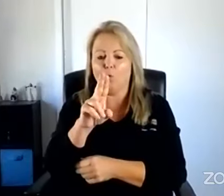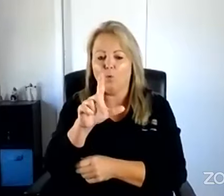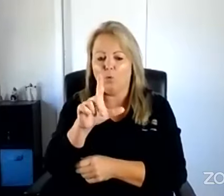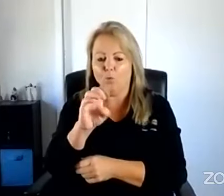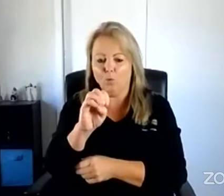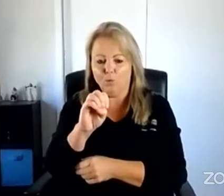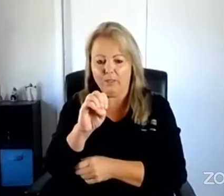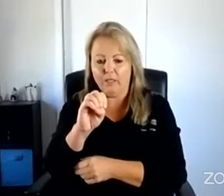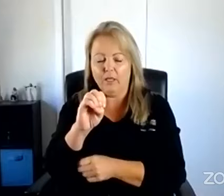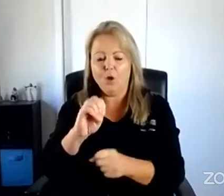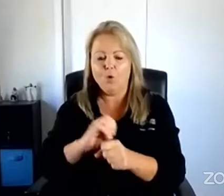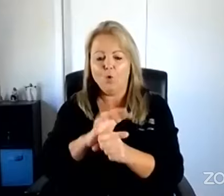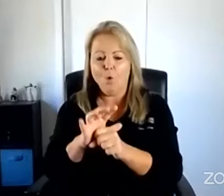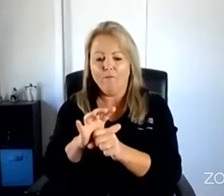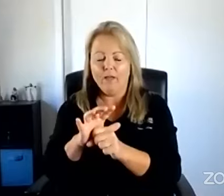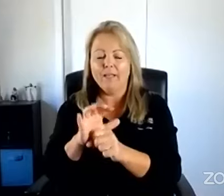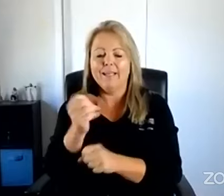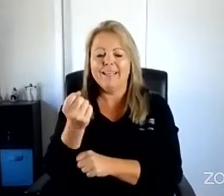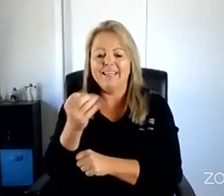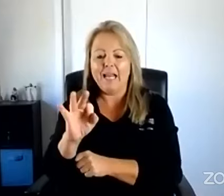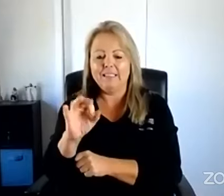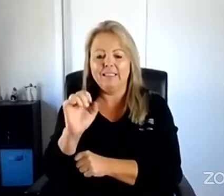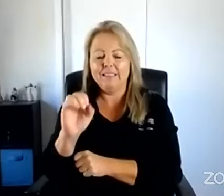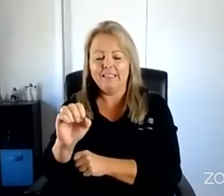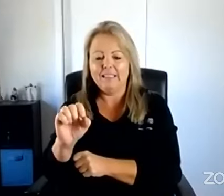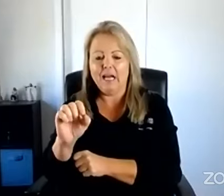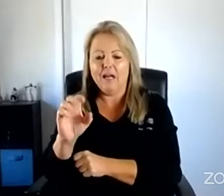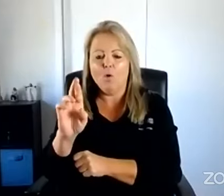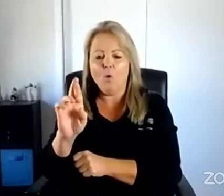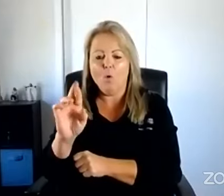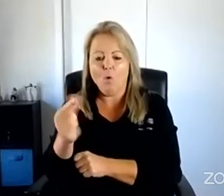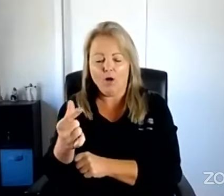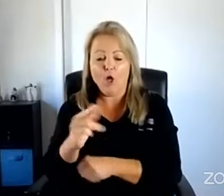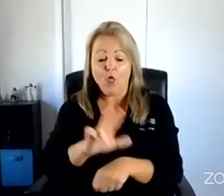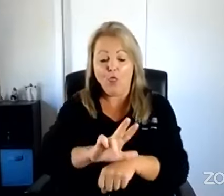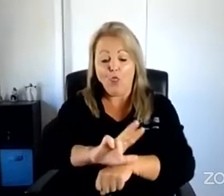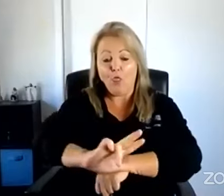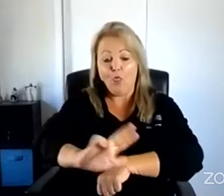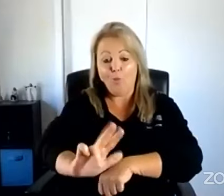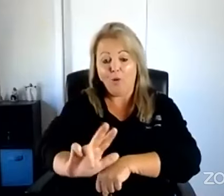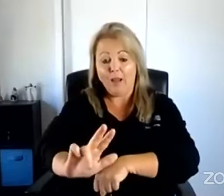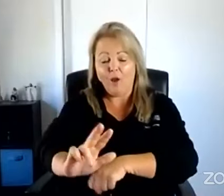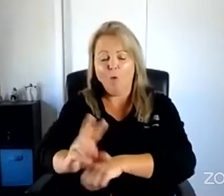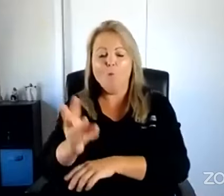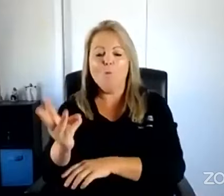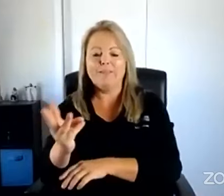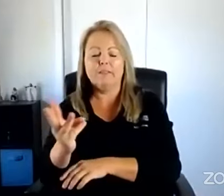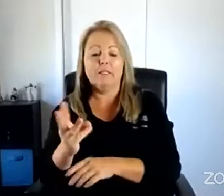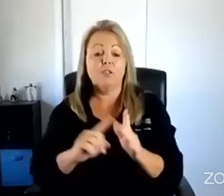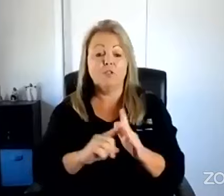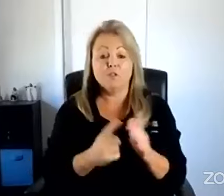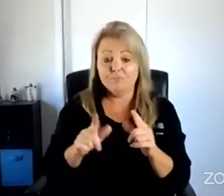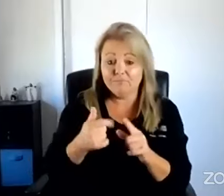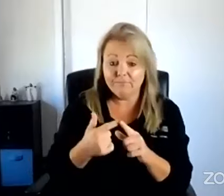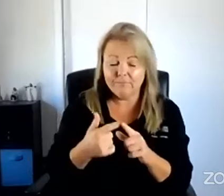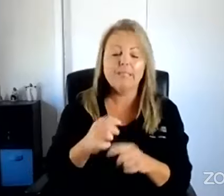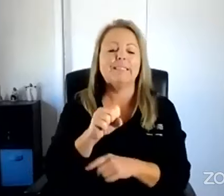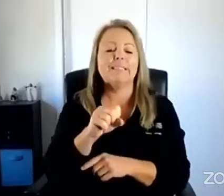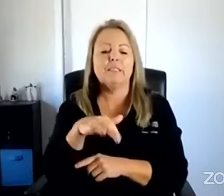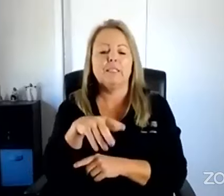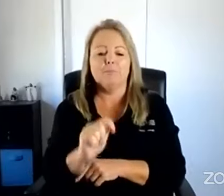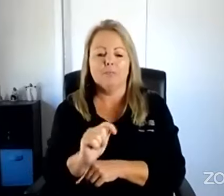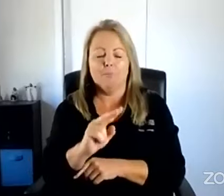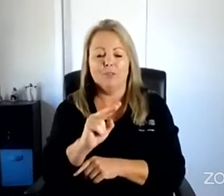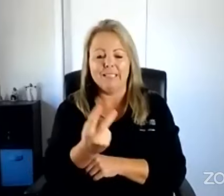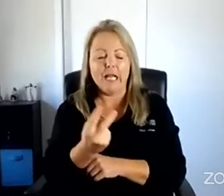cooleycovid19.org, by 3 p.m. on Wednesdays. That will be starting on September 2nd. If there are significant changes, a media